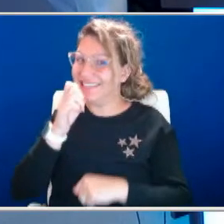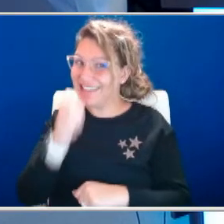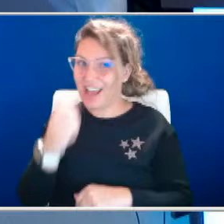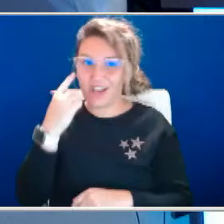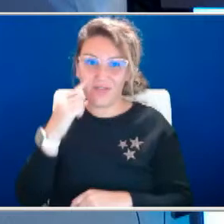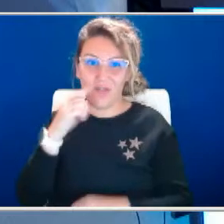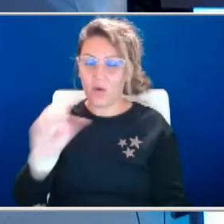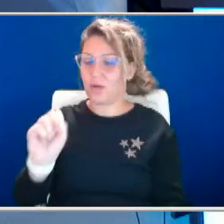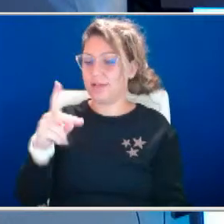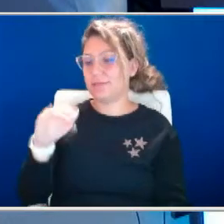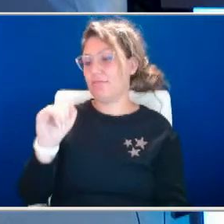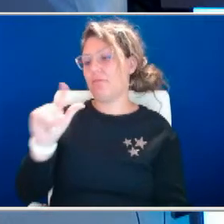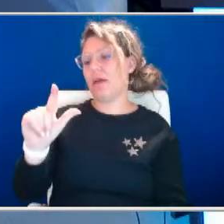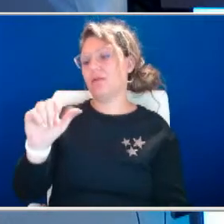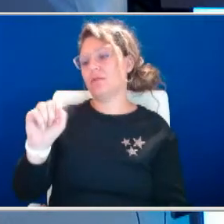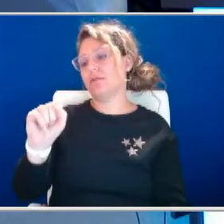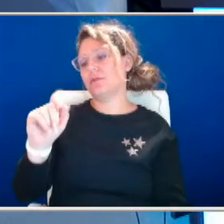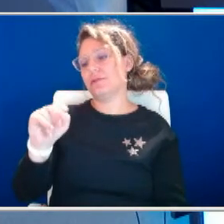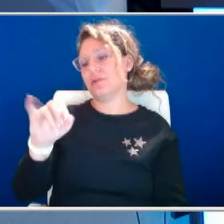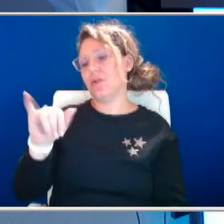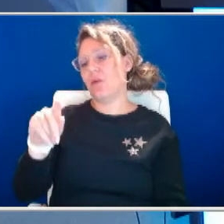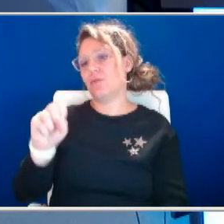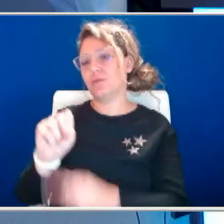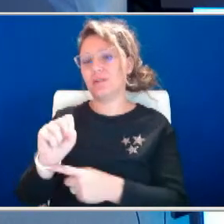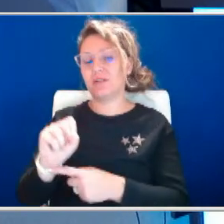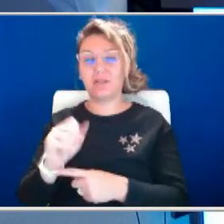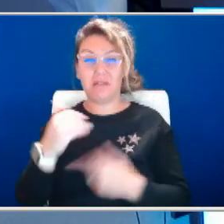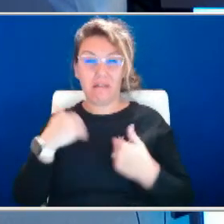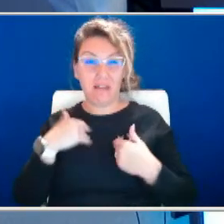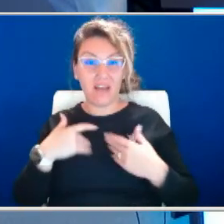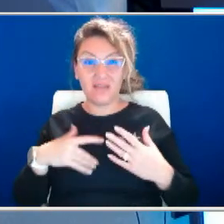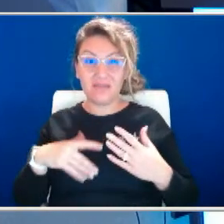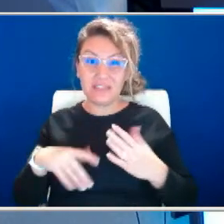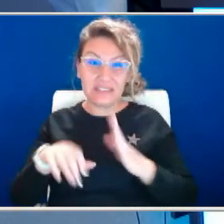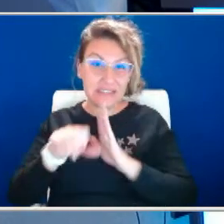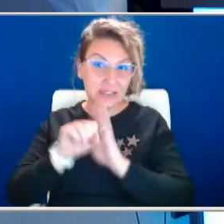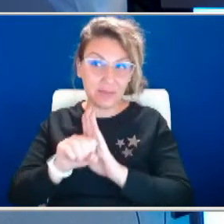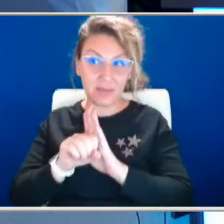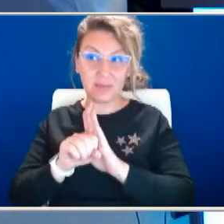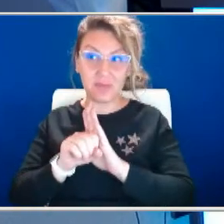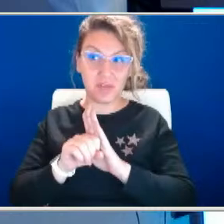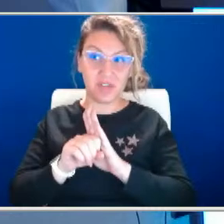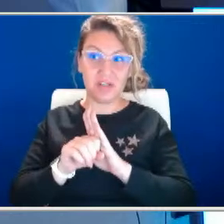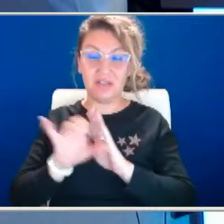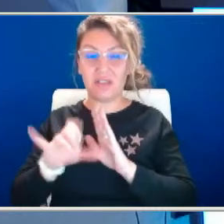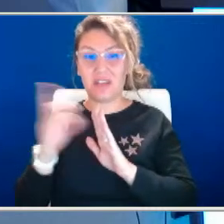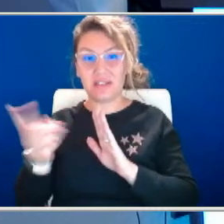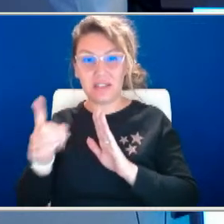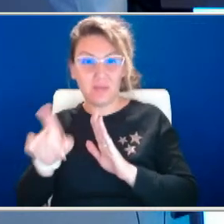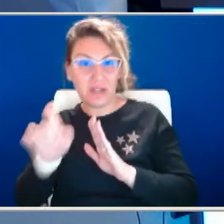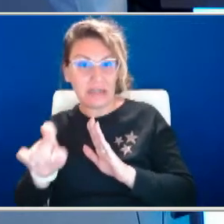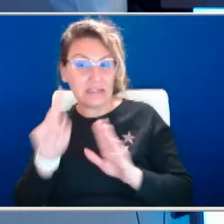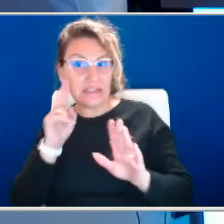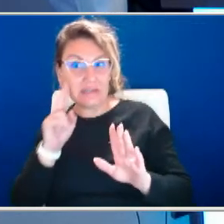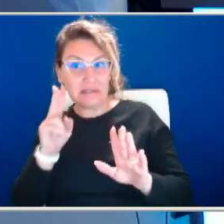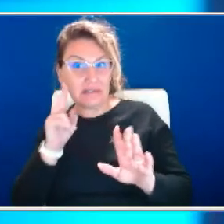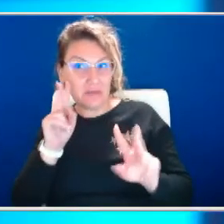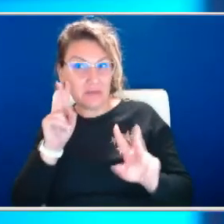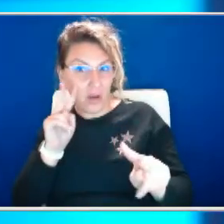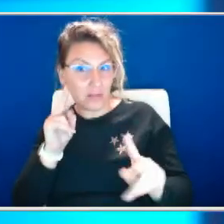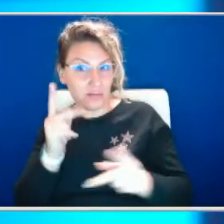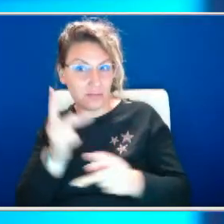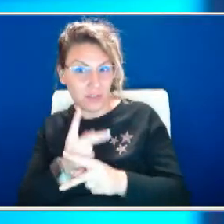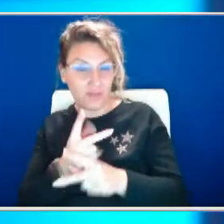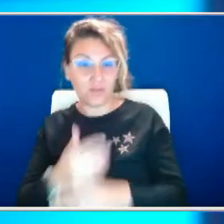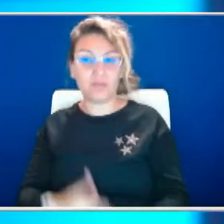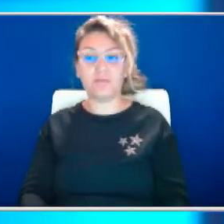Juan wants to know, are there signs or symptoms of spinal stenosis that somebody should look out for? Yeah, I think